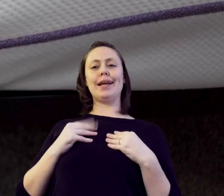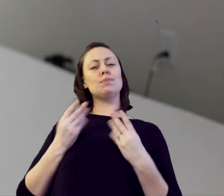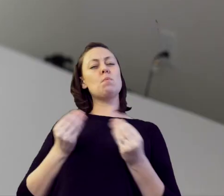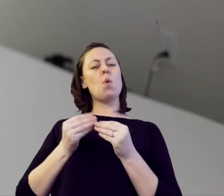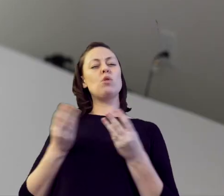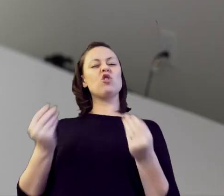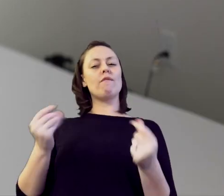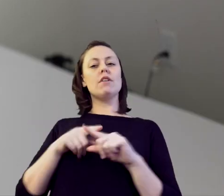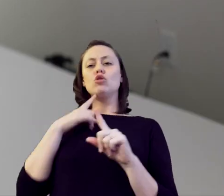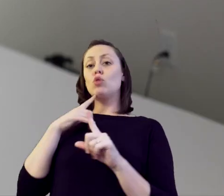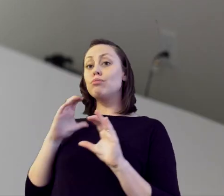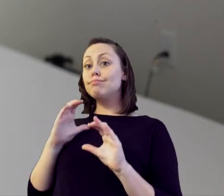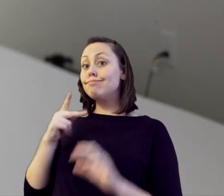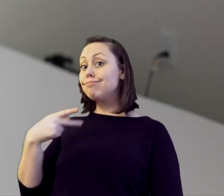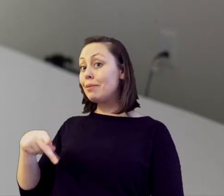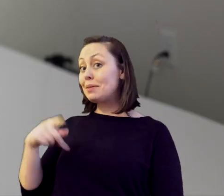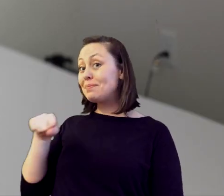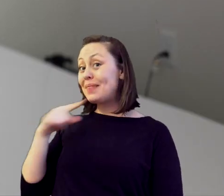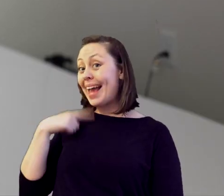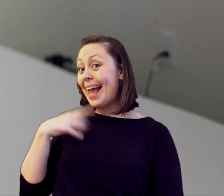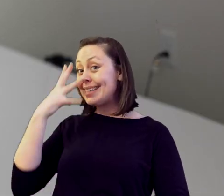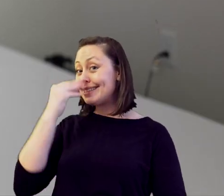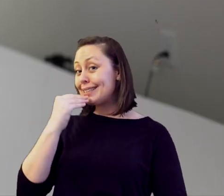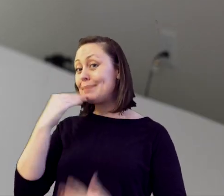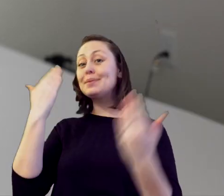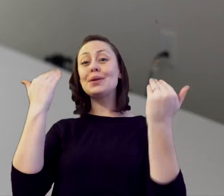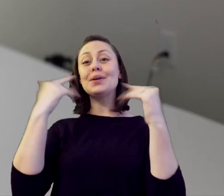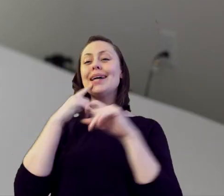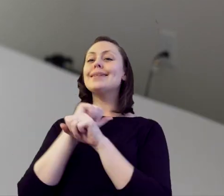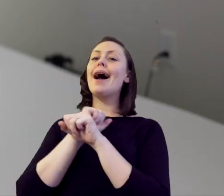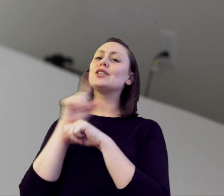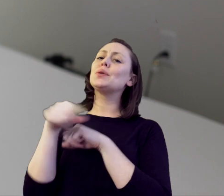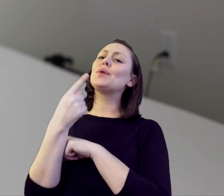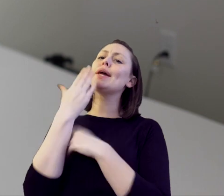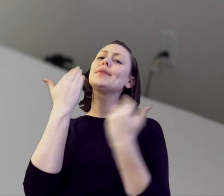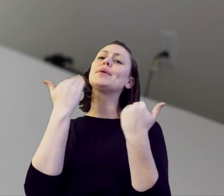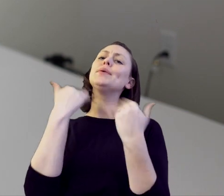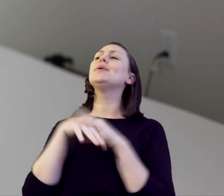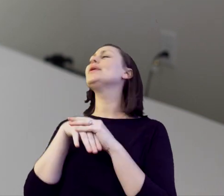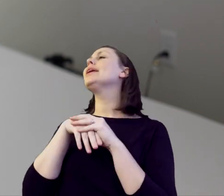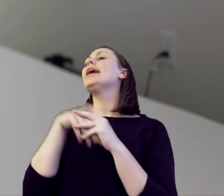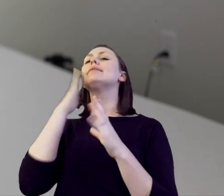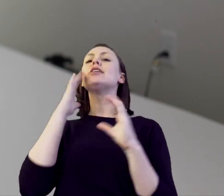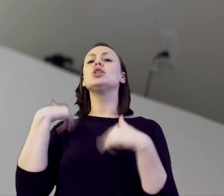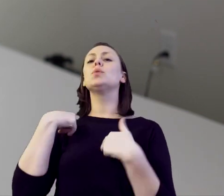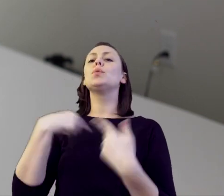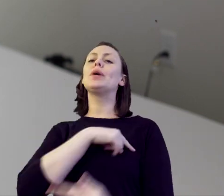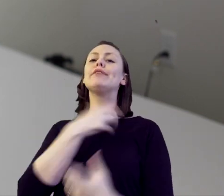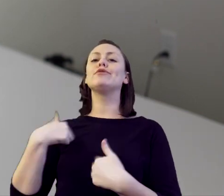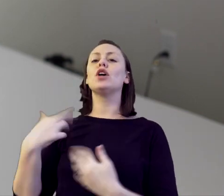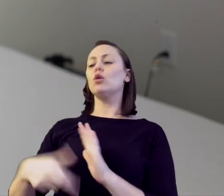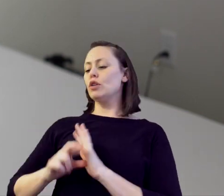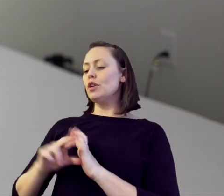softer. So does Purple sleep cool? It's actually one of the coolest mattresses that we've reviewed so far.